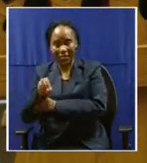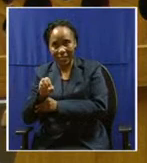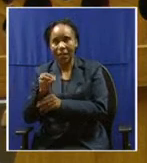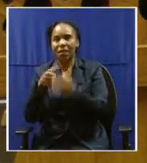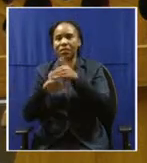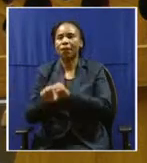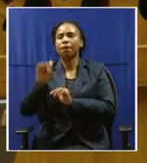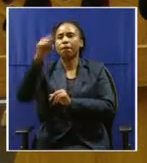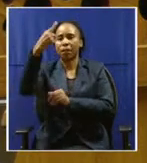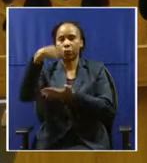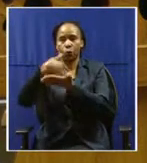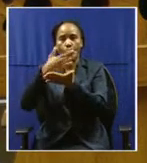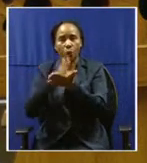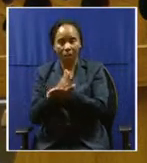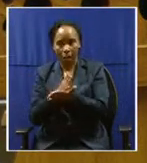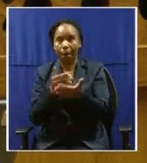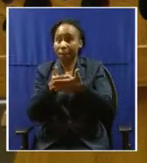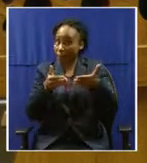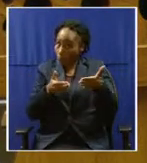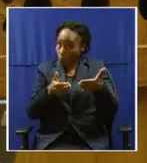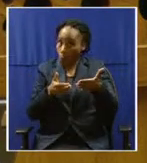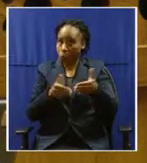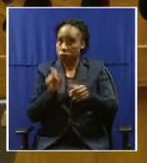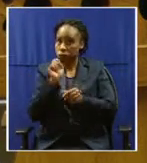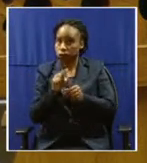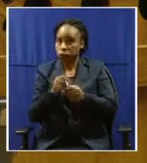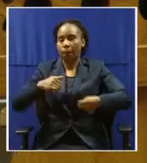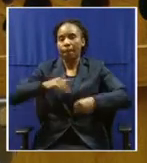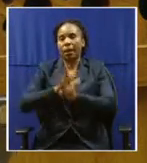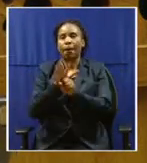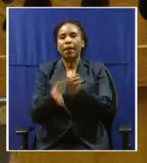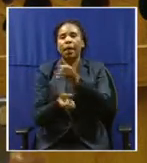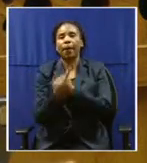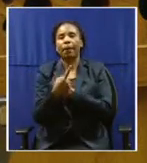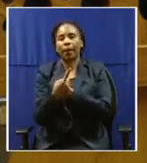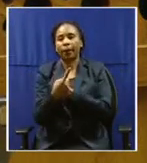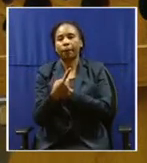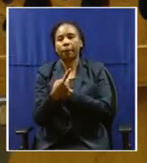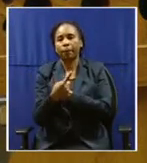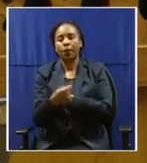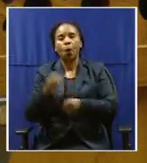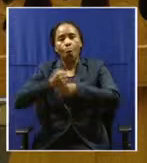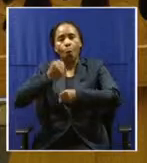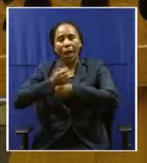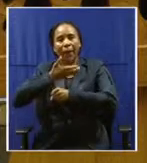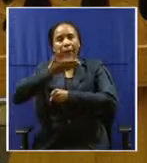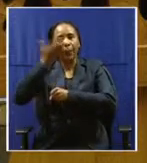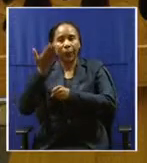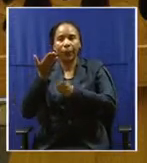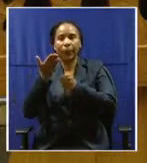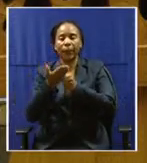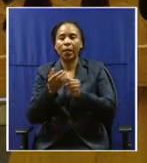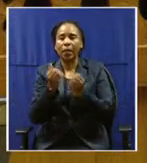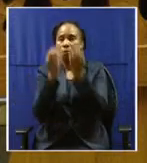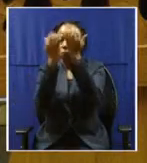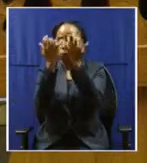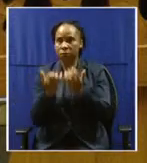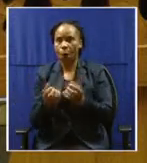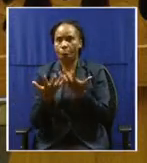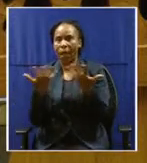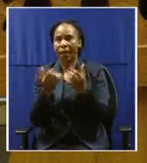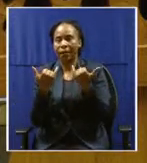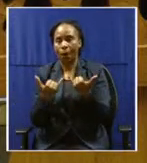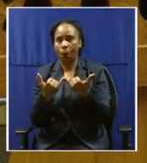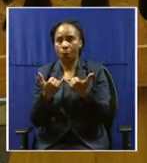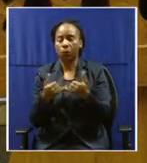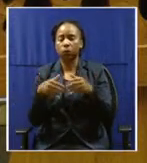quarter before the pandemic struck. Our unemployment rate now stands at a